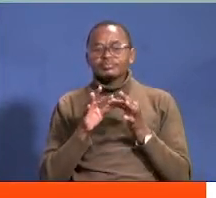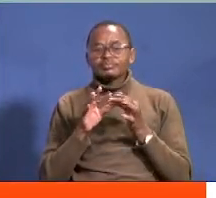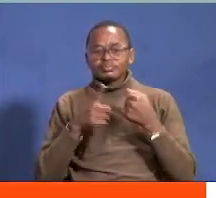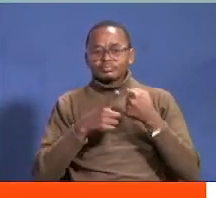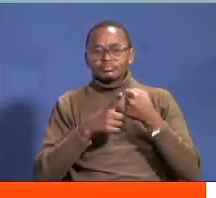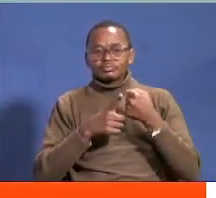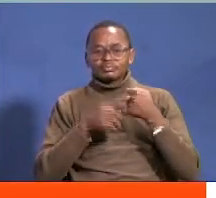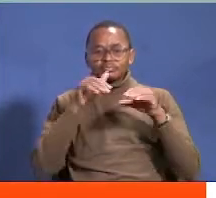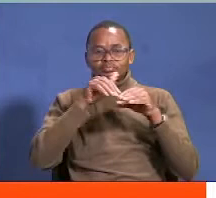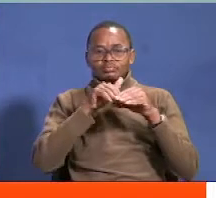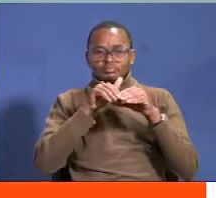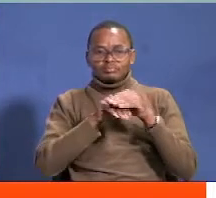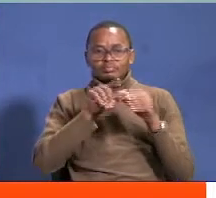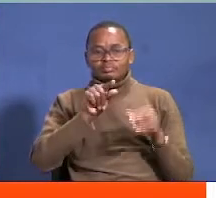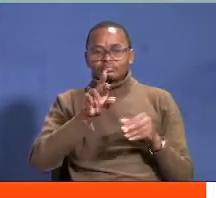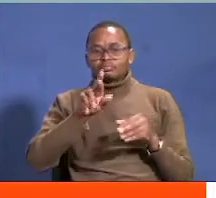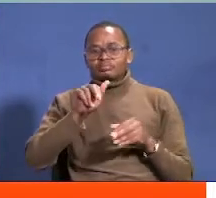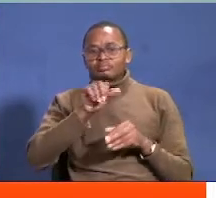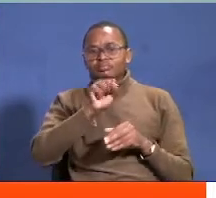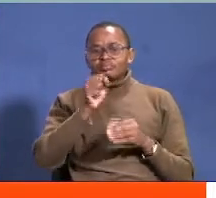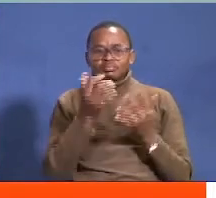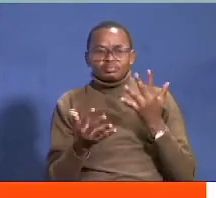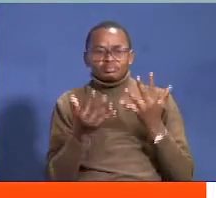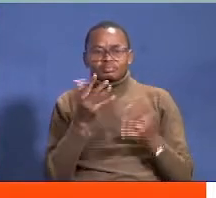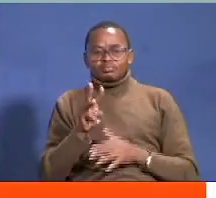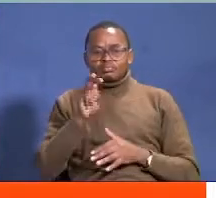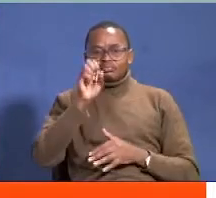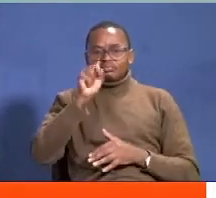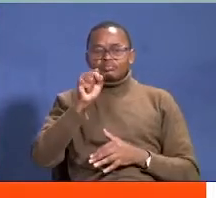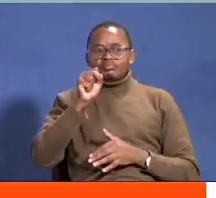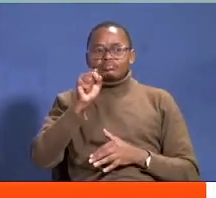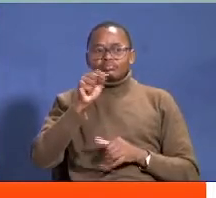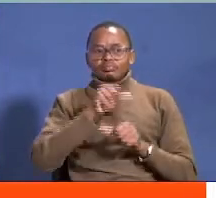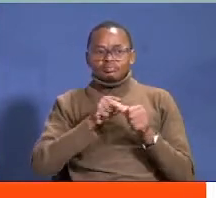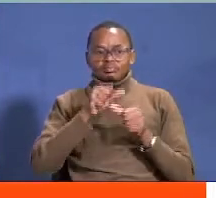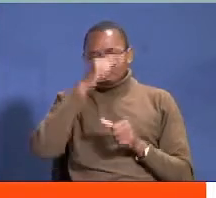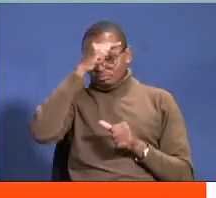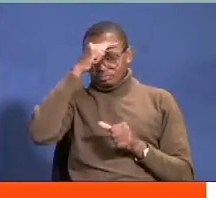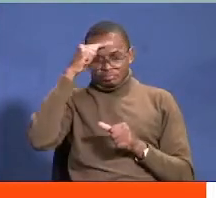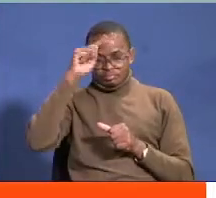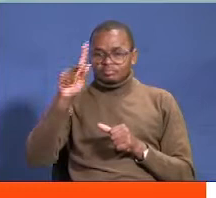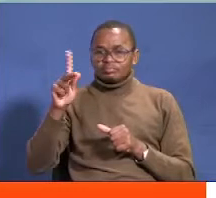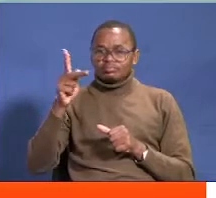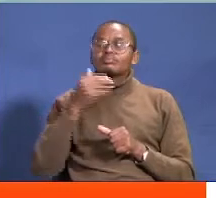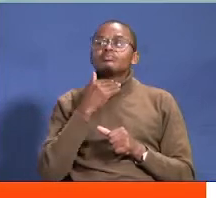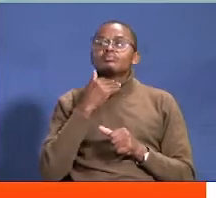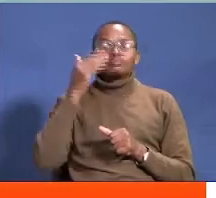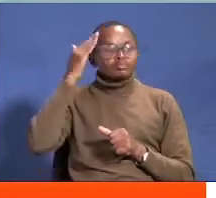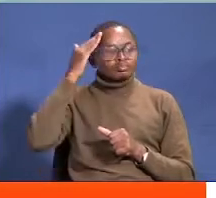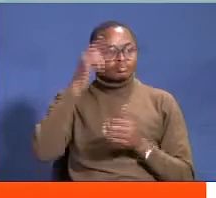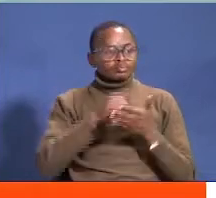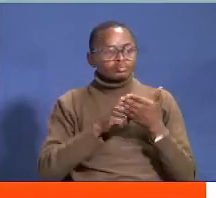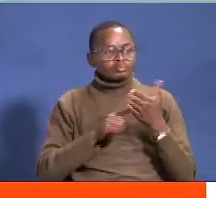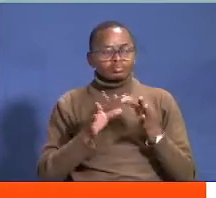COP26, the conference in Glasgow. So, what was this COP26 about? Because I think Kenyans really need to know what